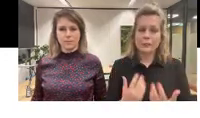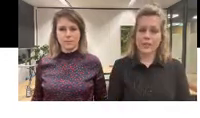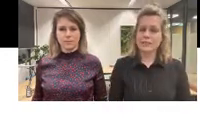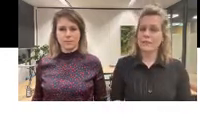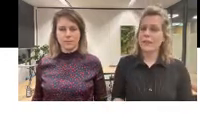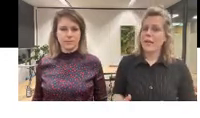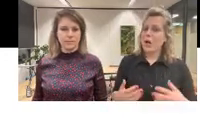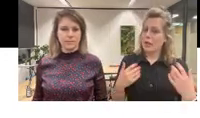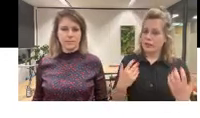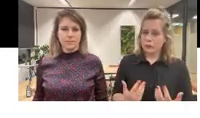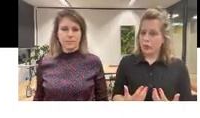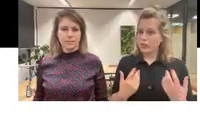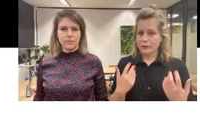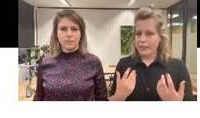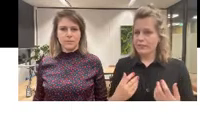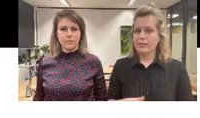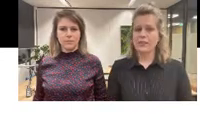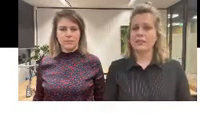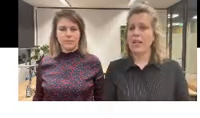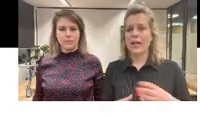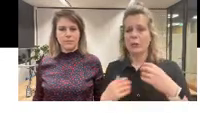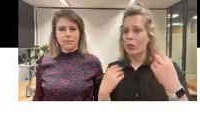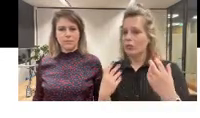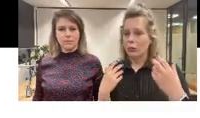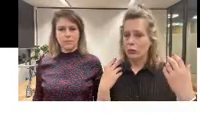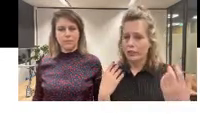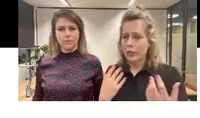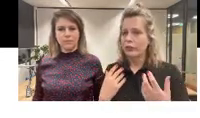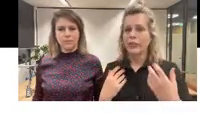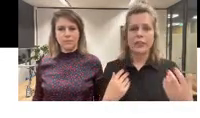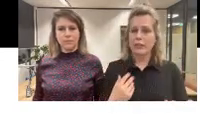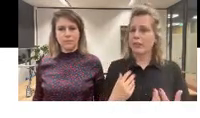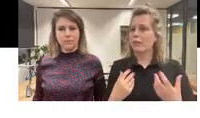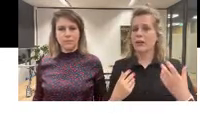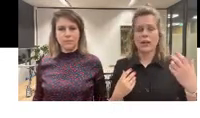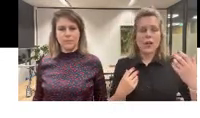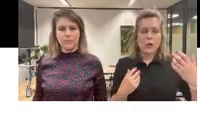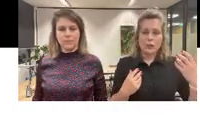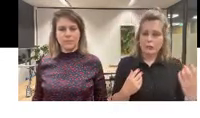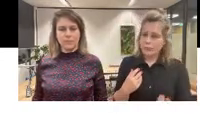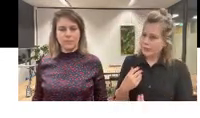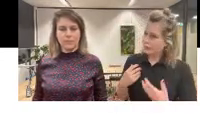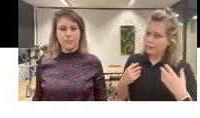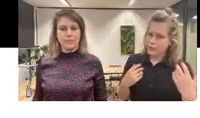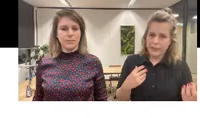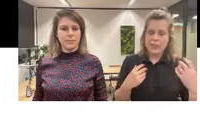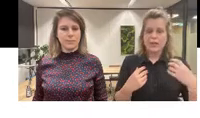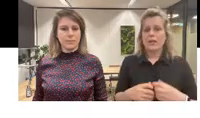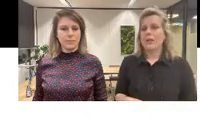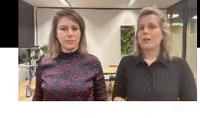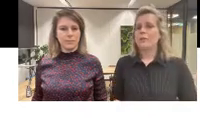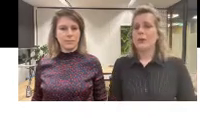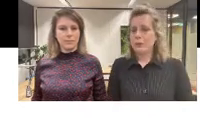see aggressive or destructive fantasies like want to kill the killer or want to kill the